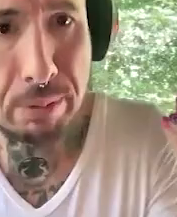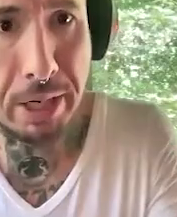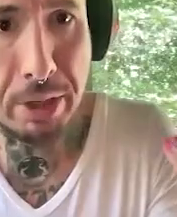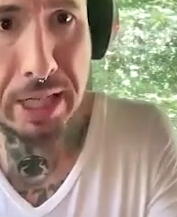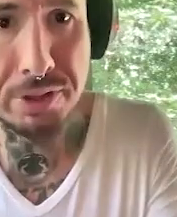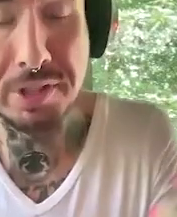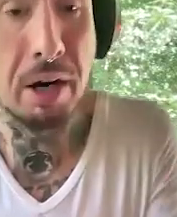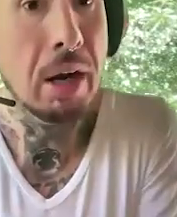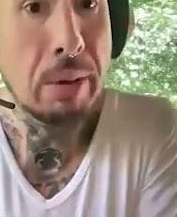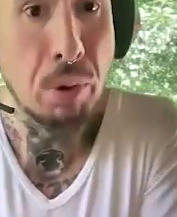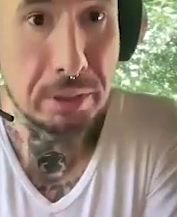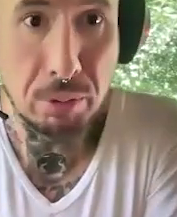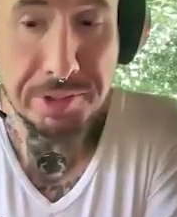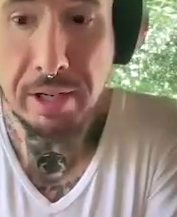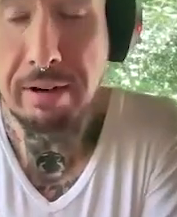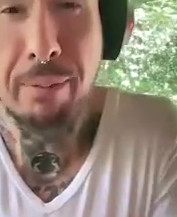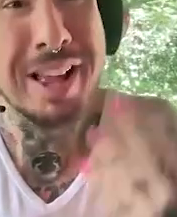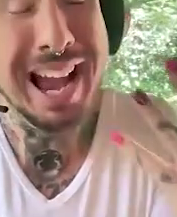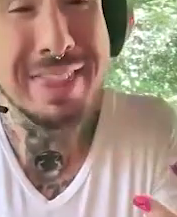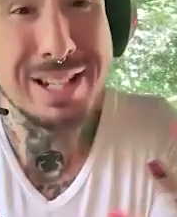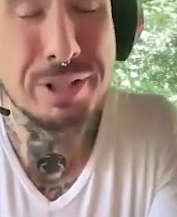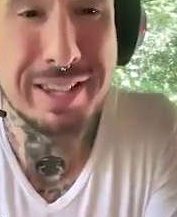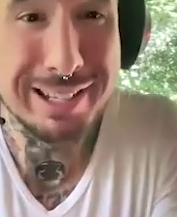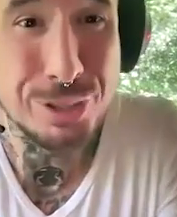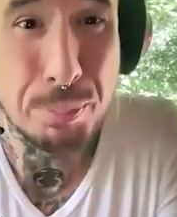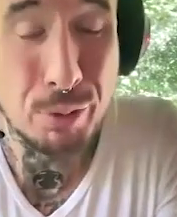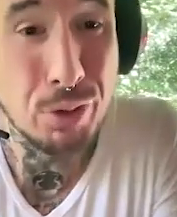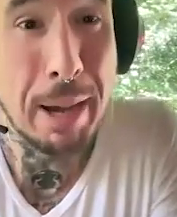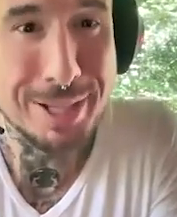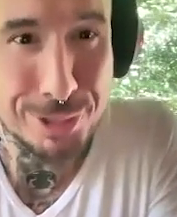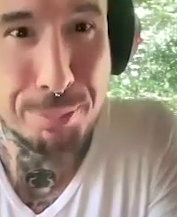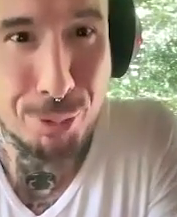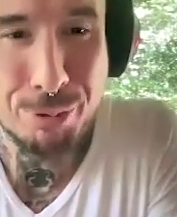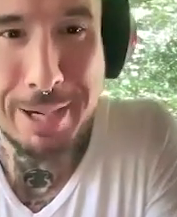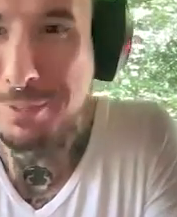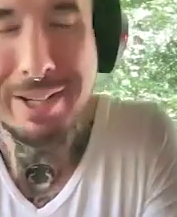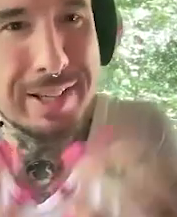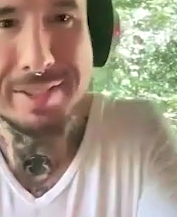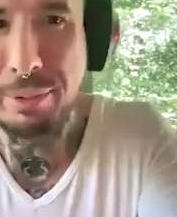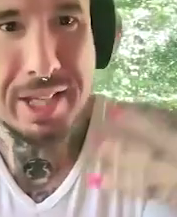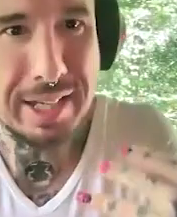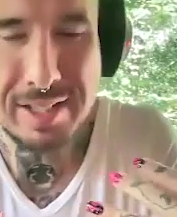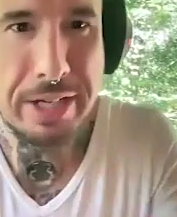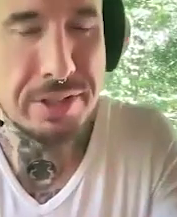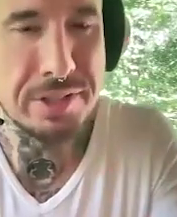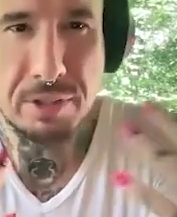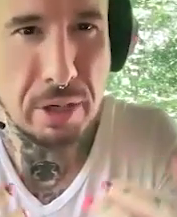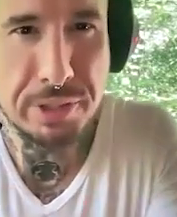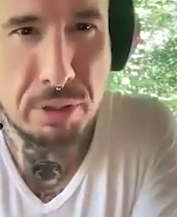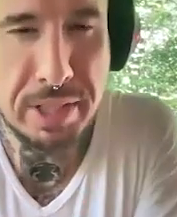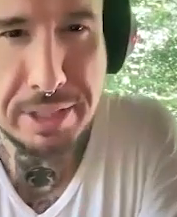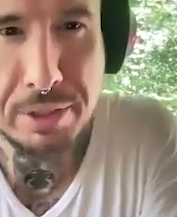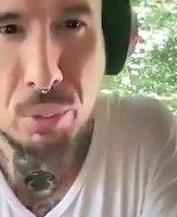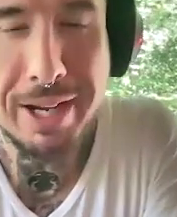should define what our challenges are and what our goals are. And that's what I think is so beautiful about peer support, right? Is they don't take self-agency